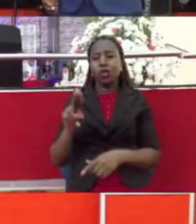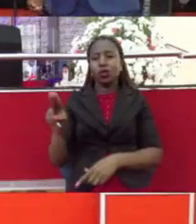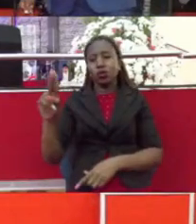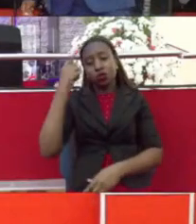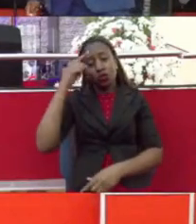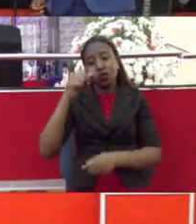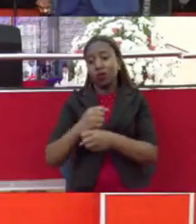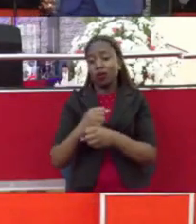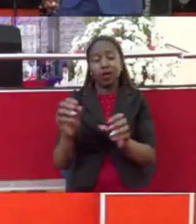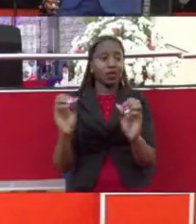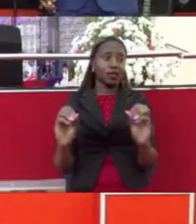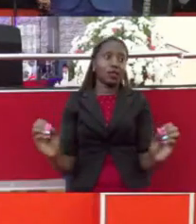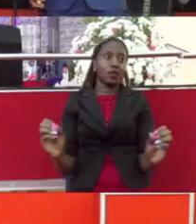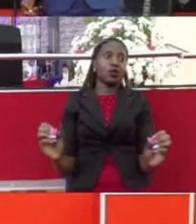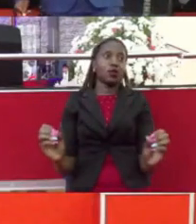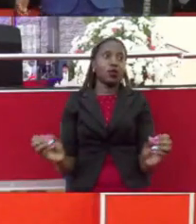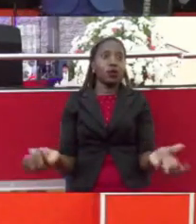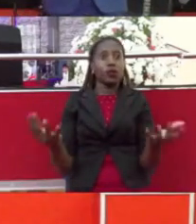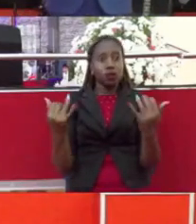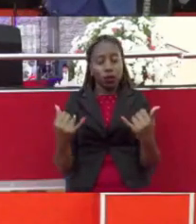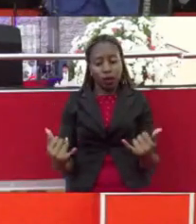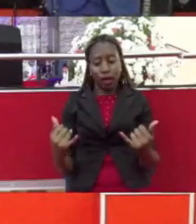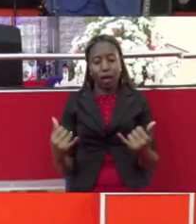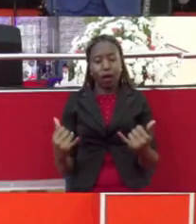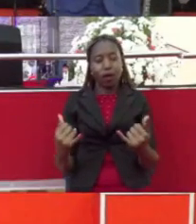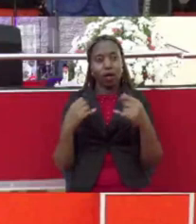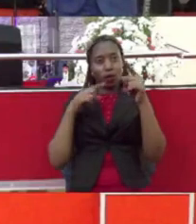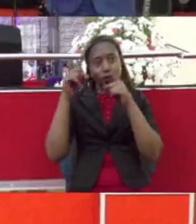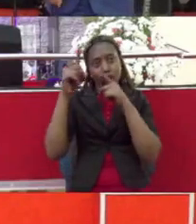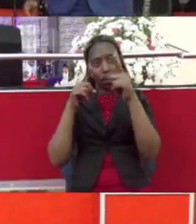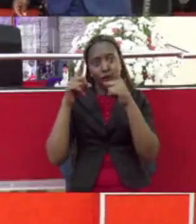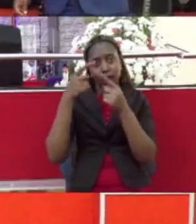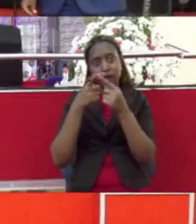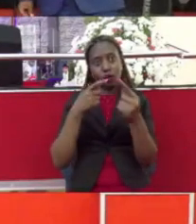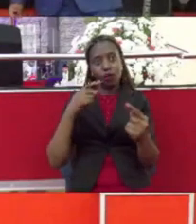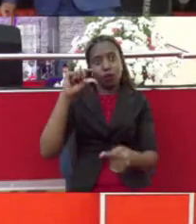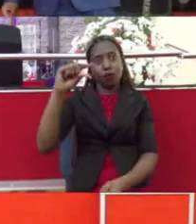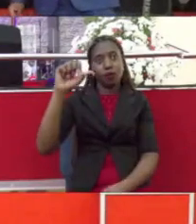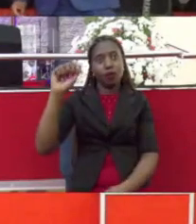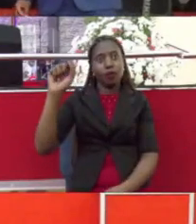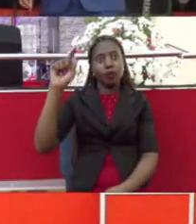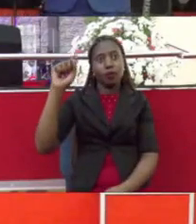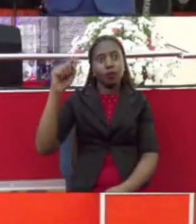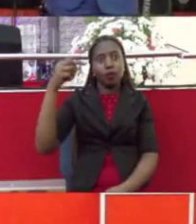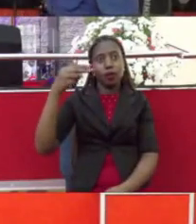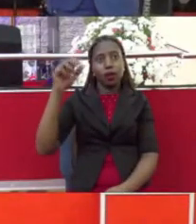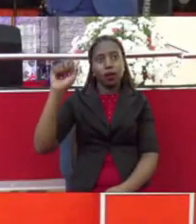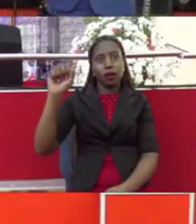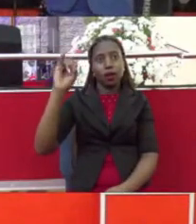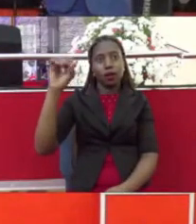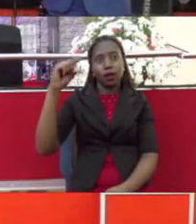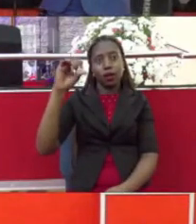So he was coming from a place called Gathaithi. Alikuwa anatoka mahali naitwa Gathaithi. Going to Gedega shopping center. Akienda pale